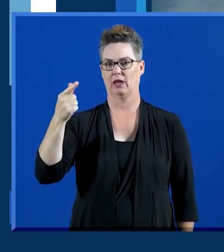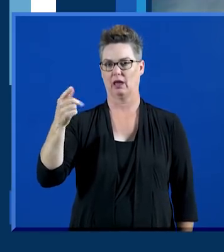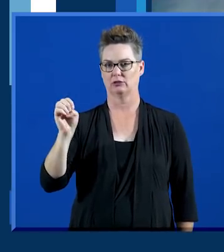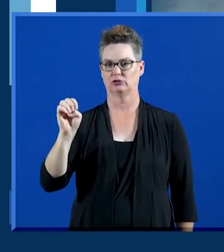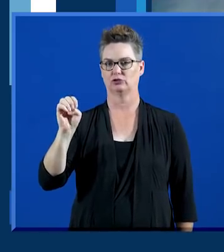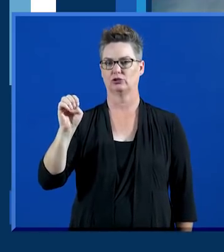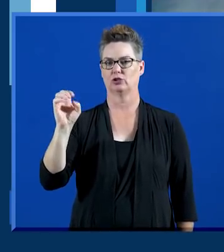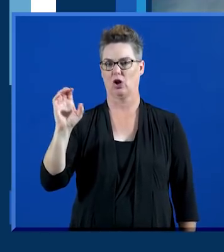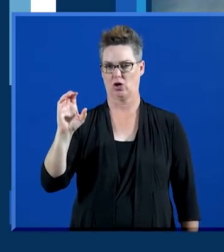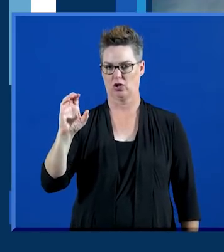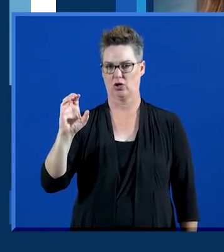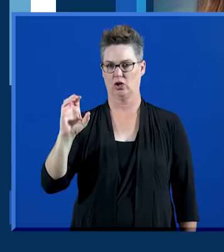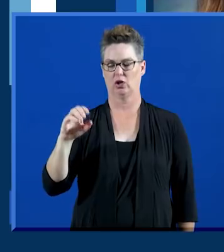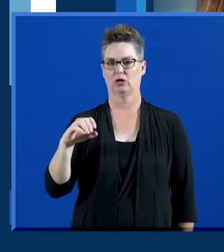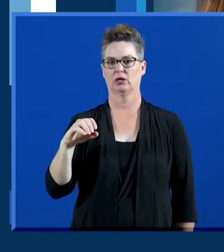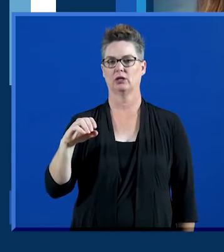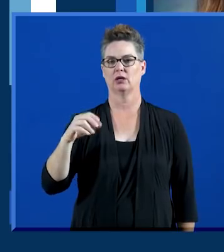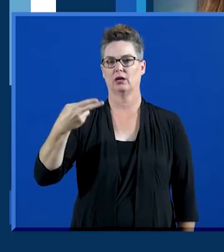Gage Carter.